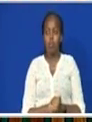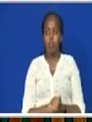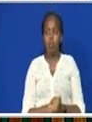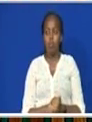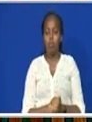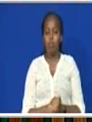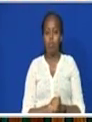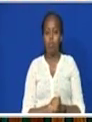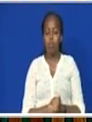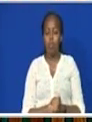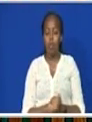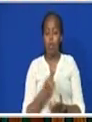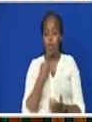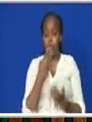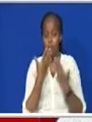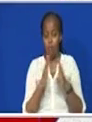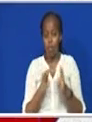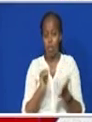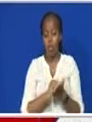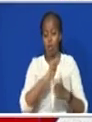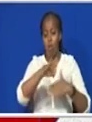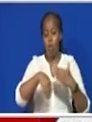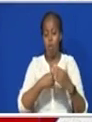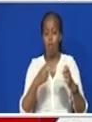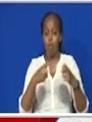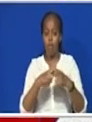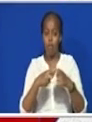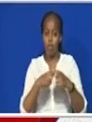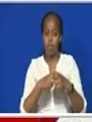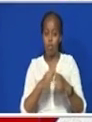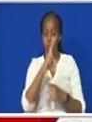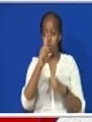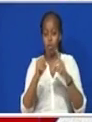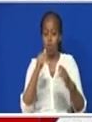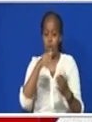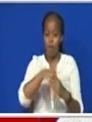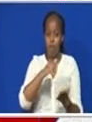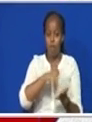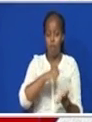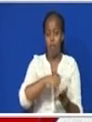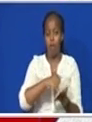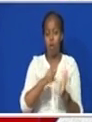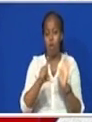So as I've told you, all physics questions involving laws